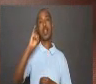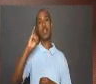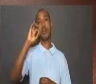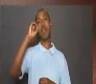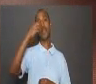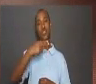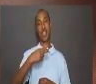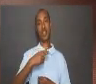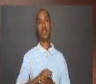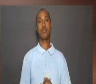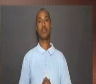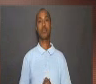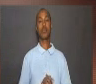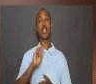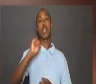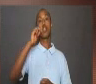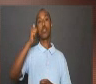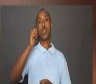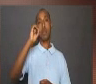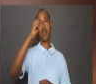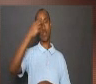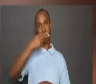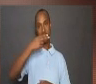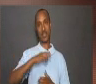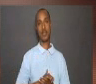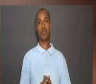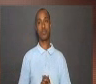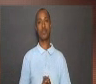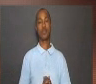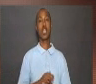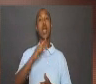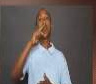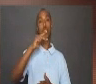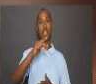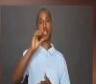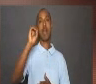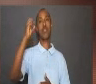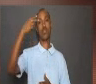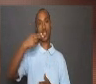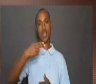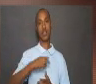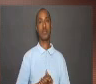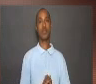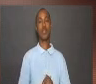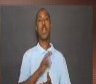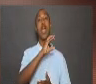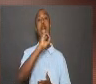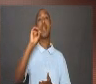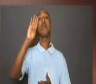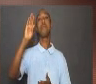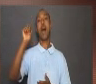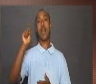lithium hydroxide, sodium hydroxide, potassium hydroxide,